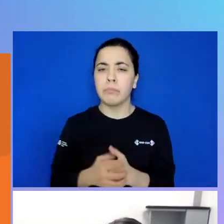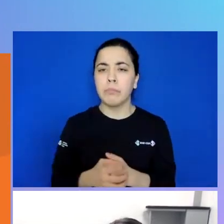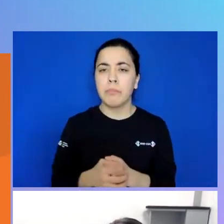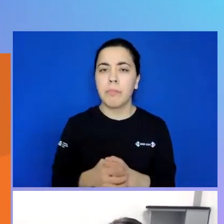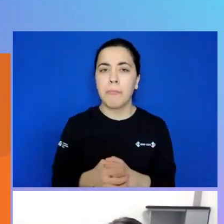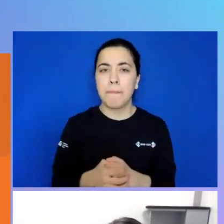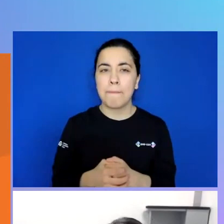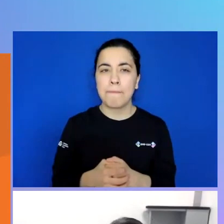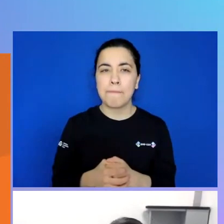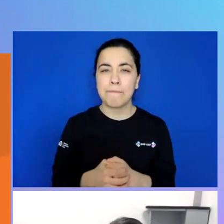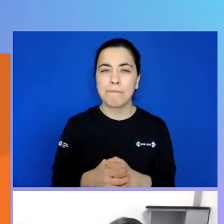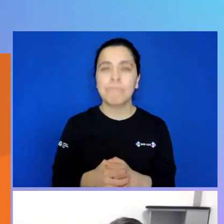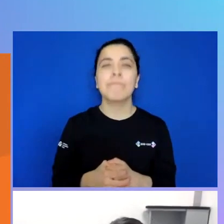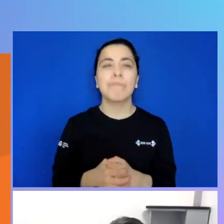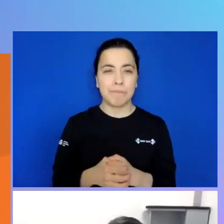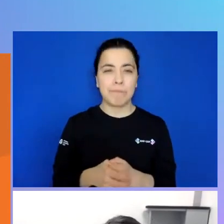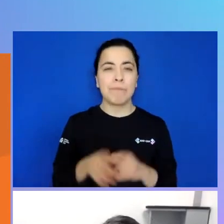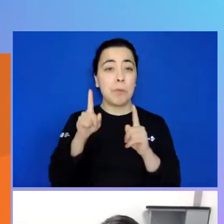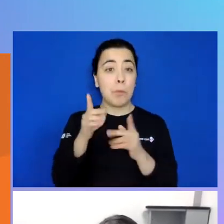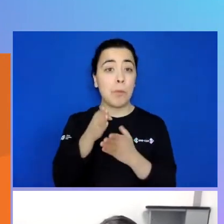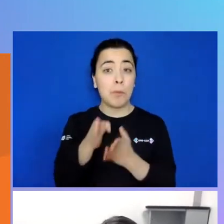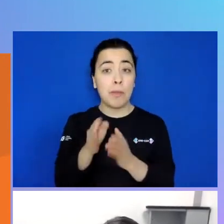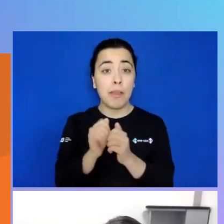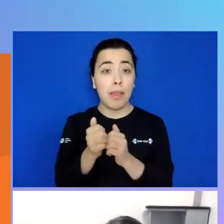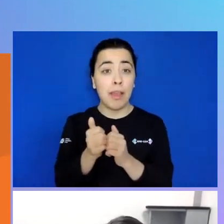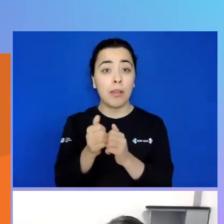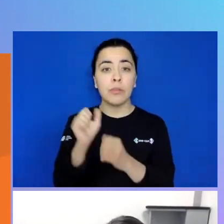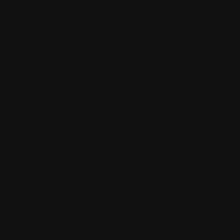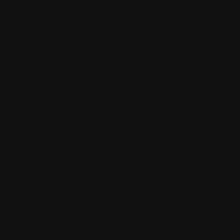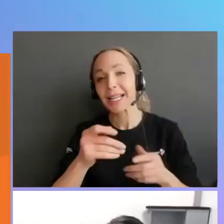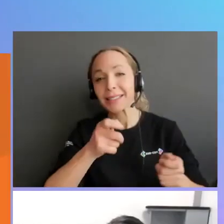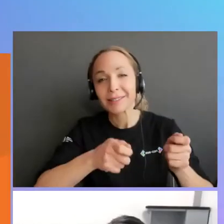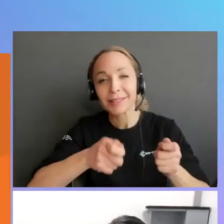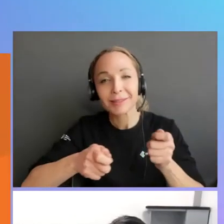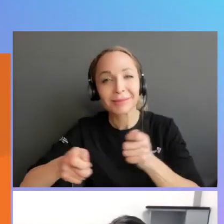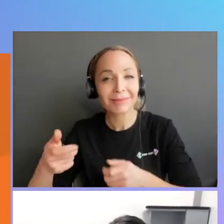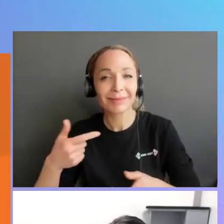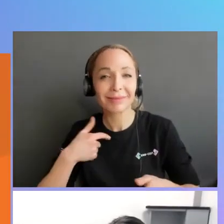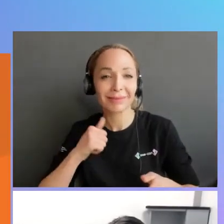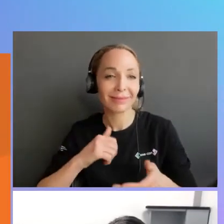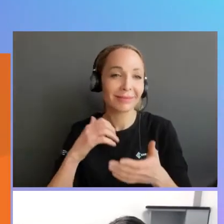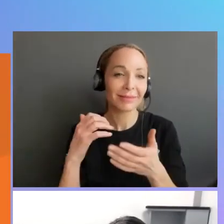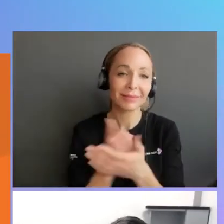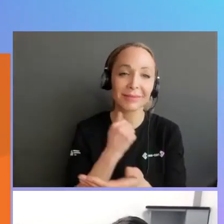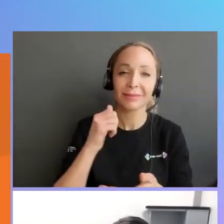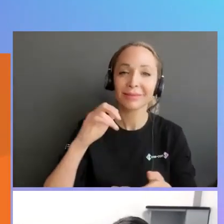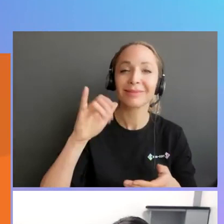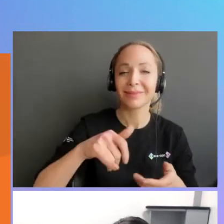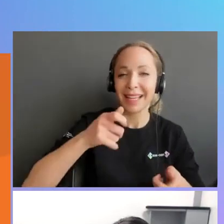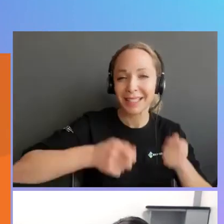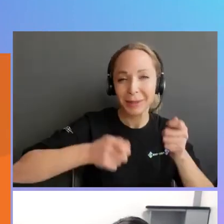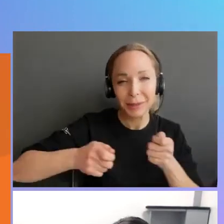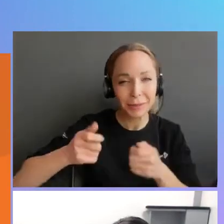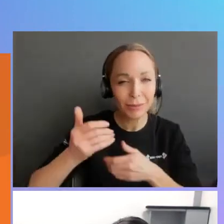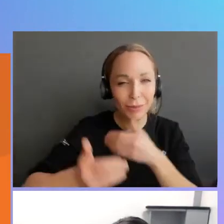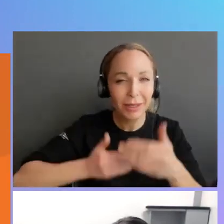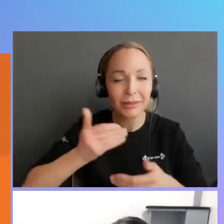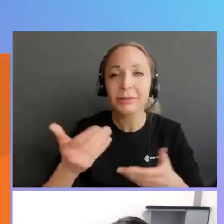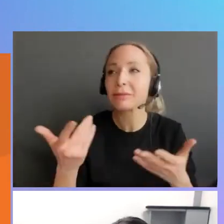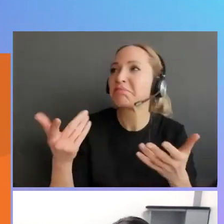One way is through sprints and iterations. So we can leverage the Agile sprint and iteration process, that idea